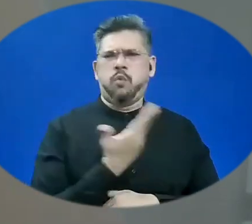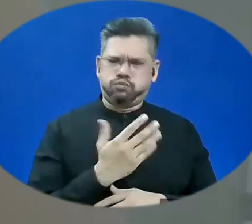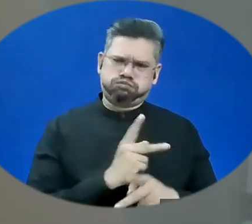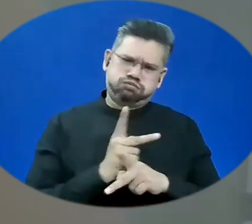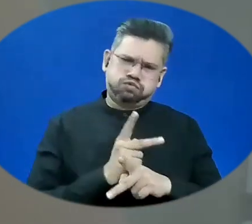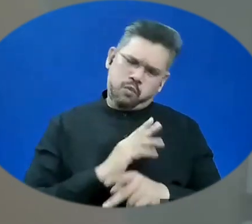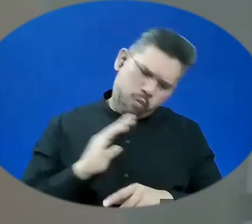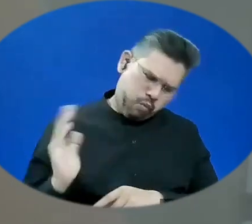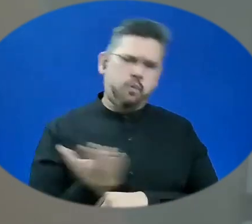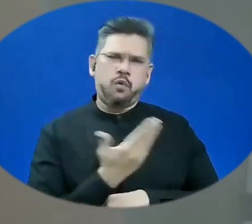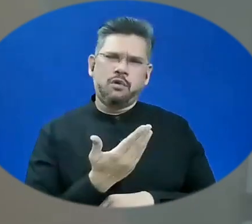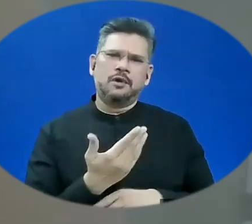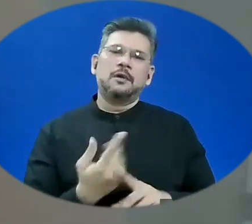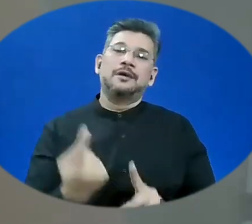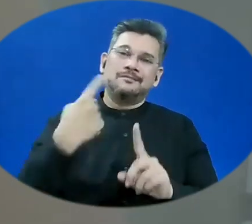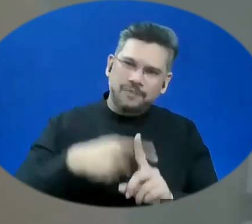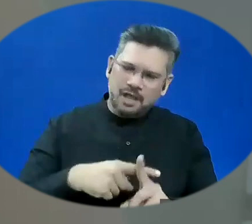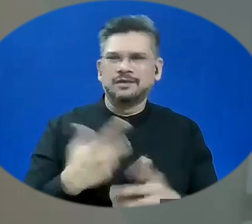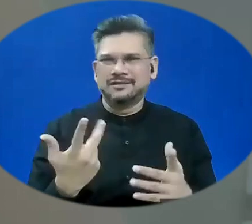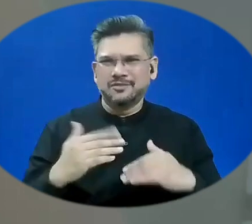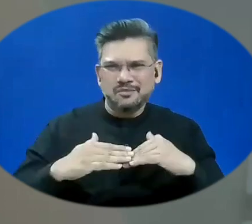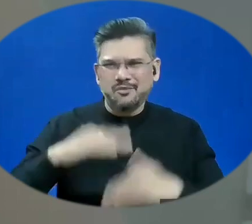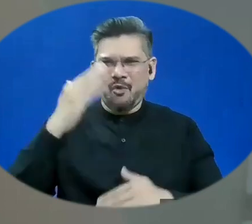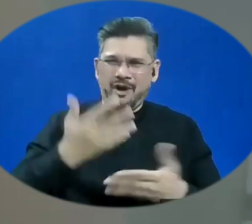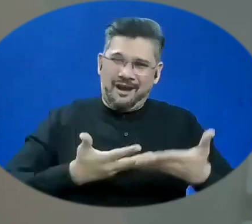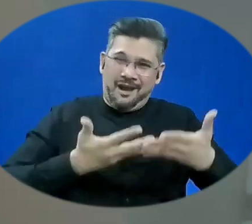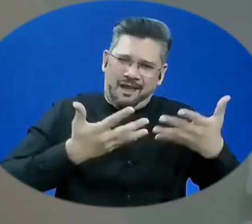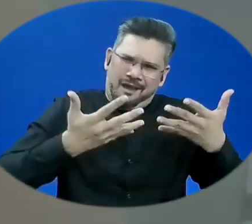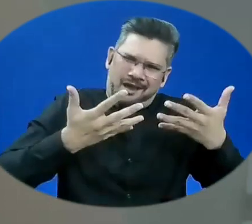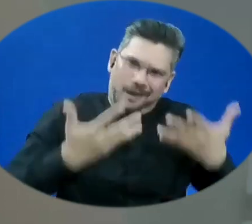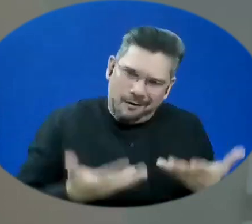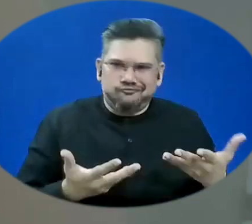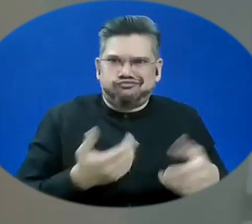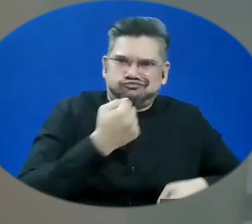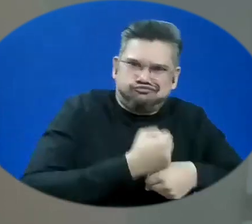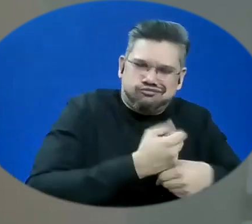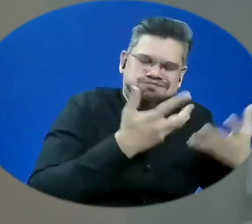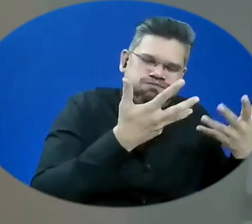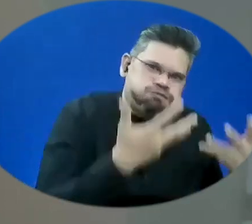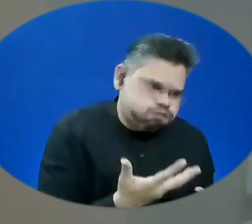tend to take over the most heavy type of work and